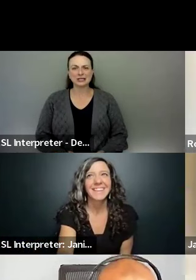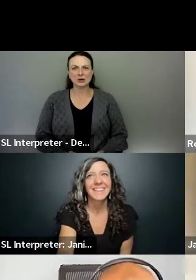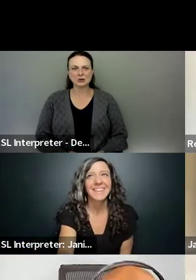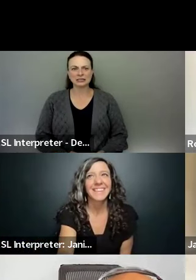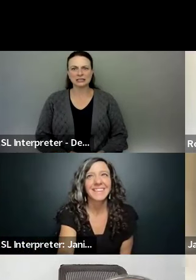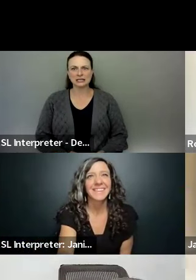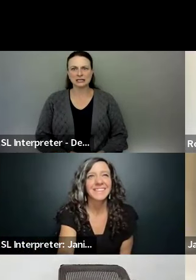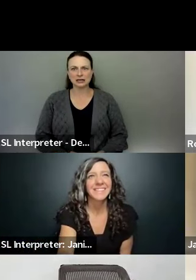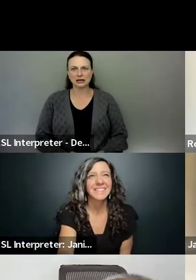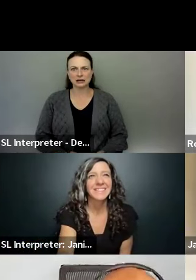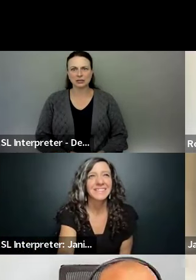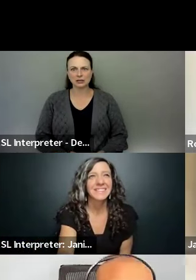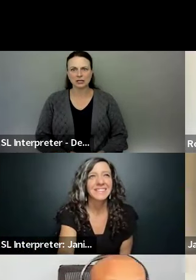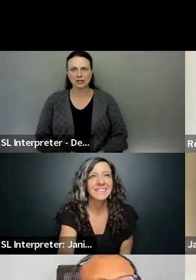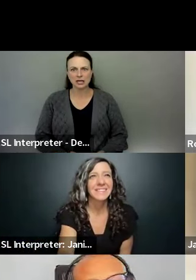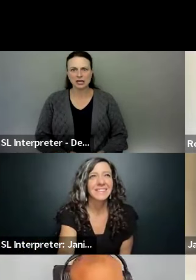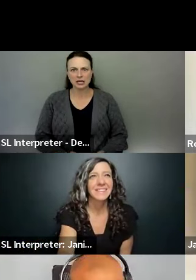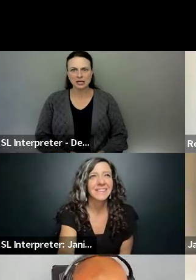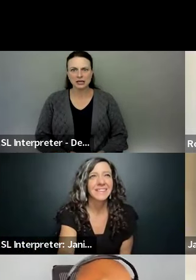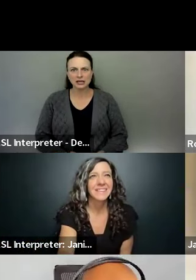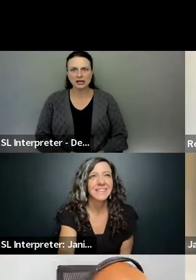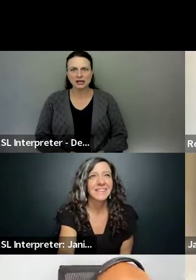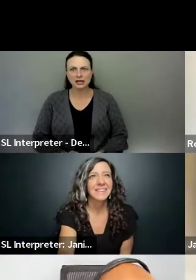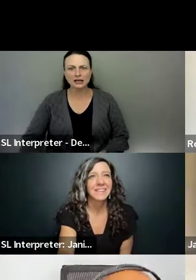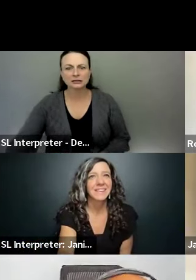okay, so let's see.